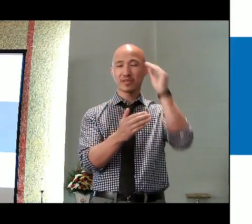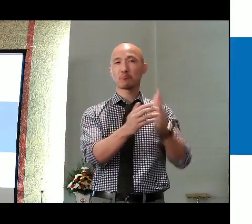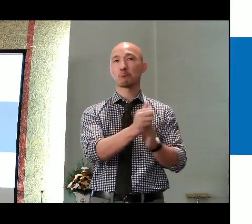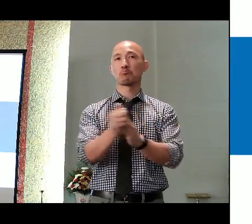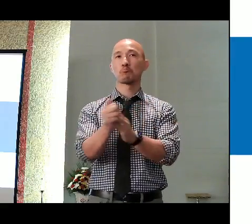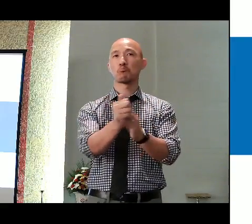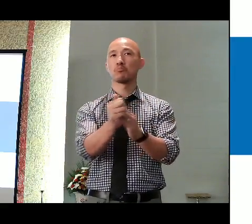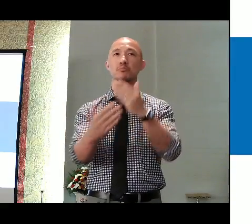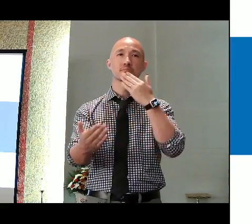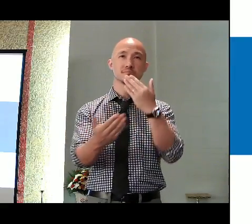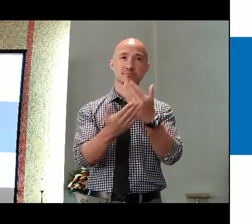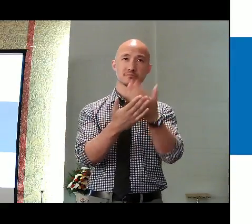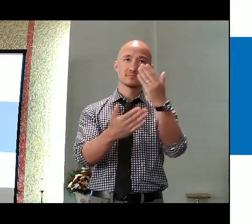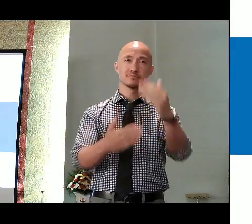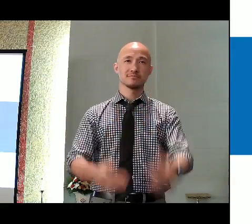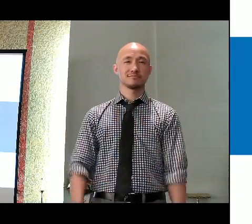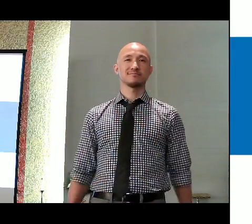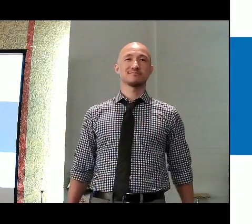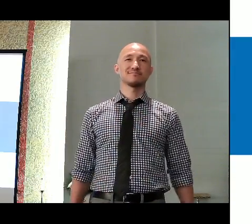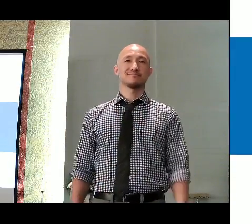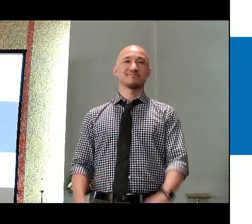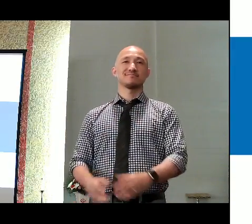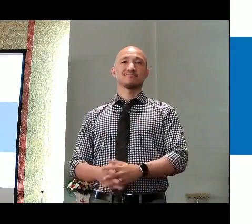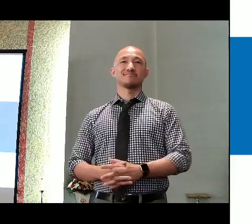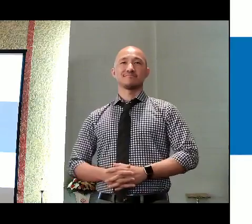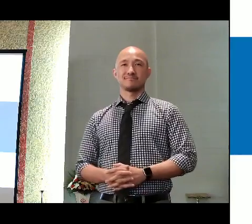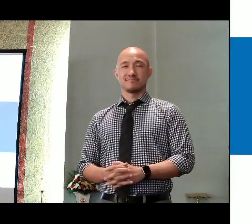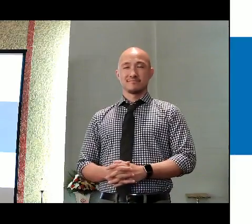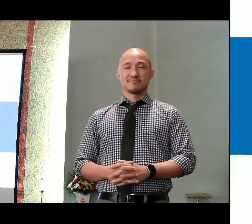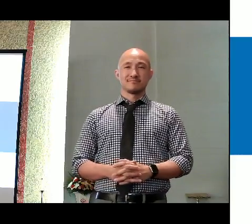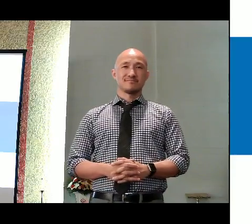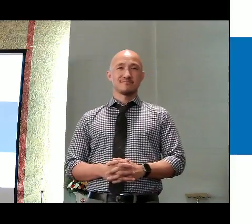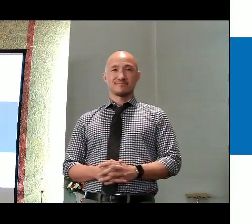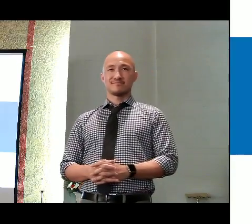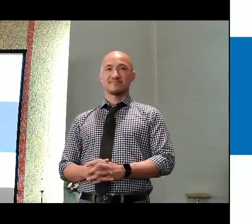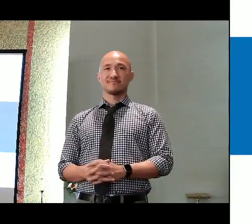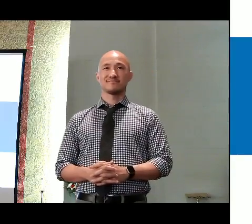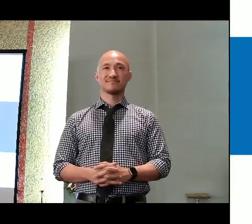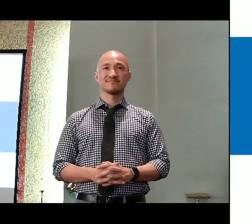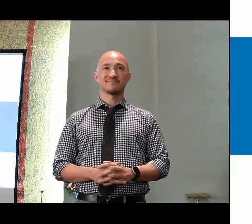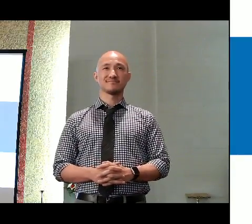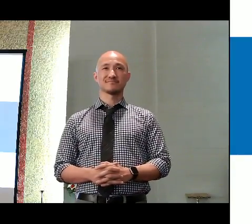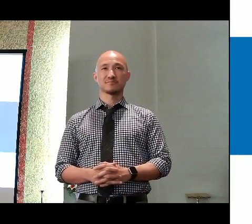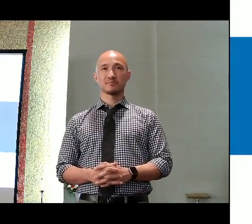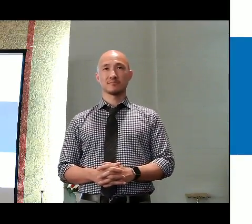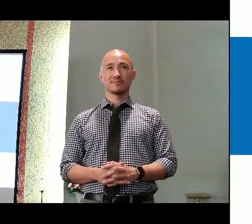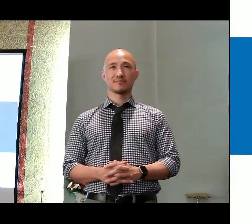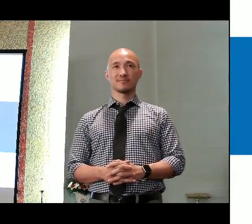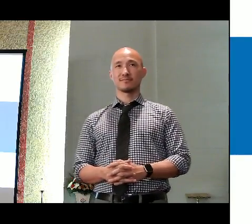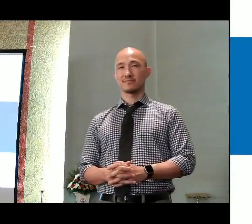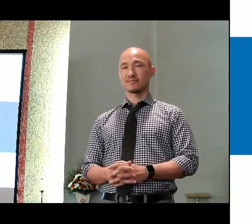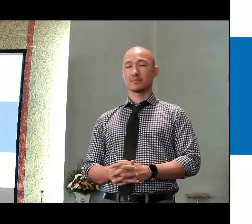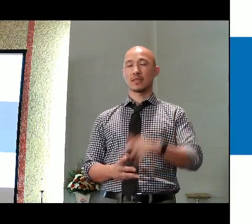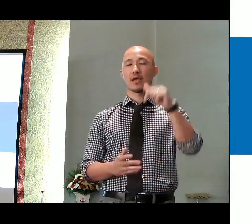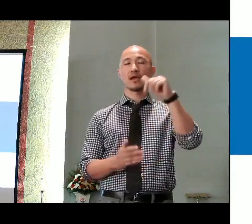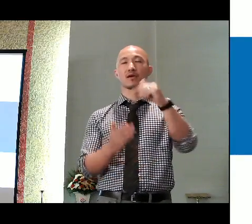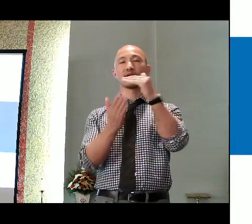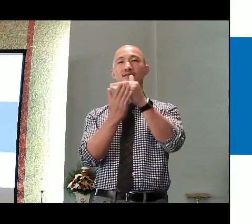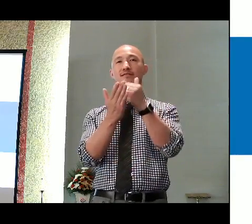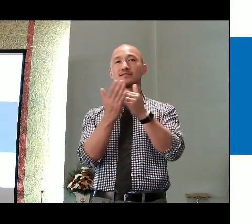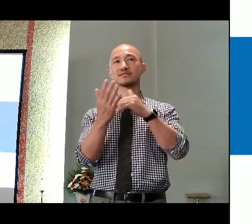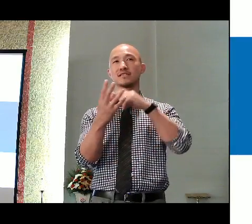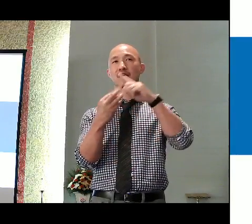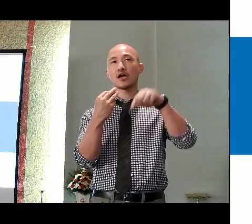spiritual principle. Remember, this is directed as husbands in their relationship to wives, but I believe it is a spiritual principle directed